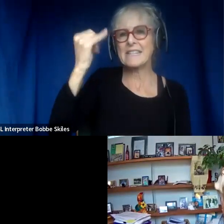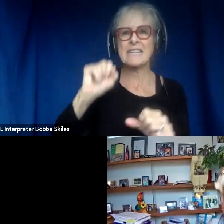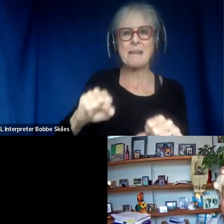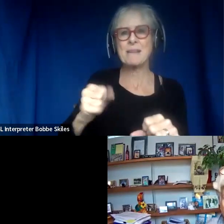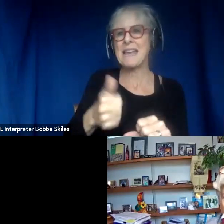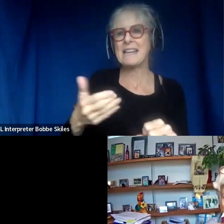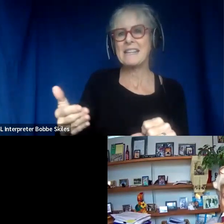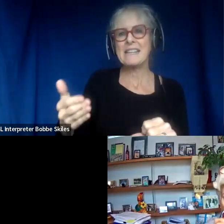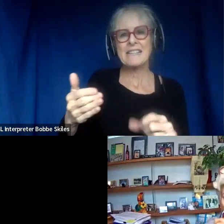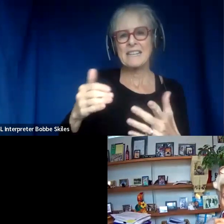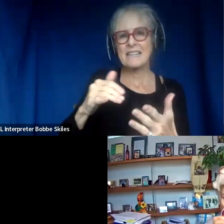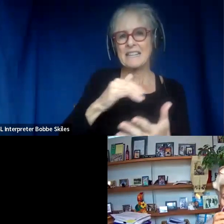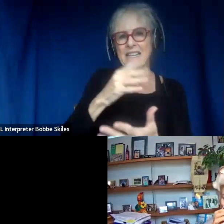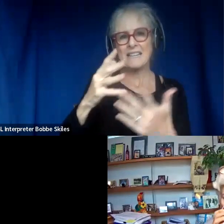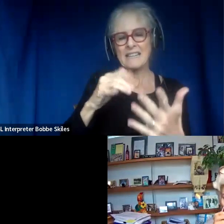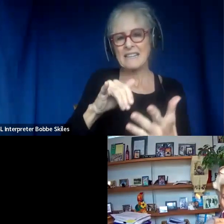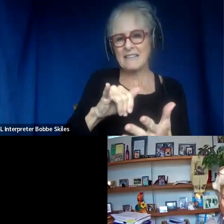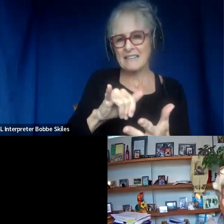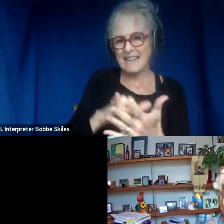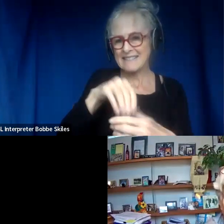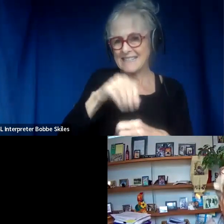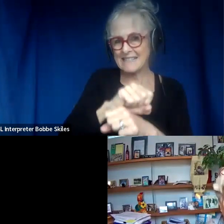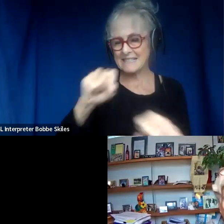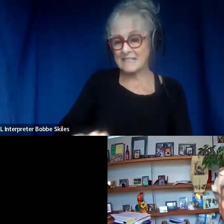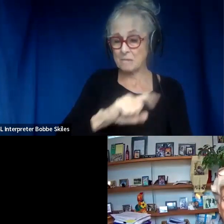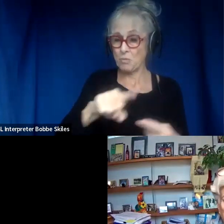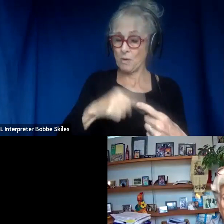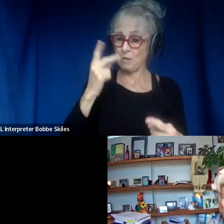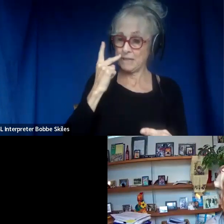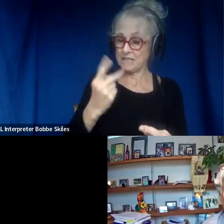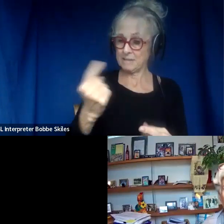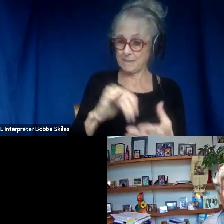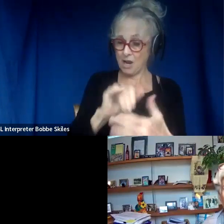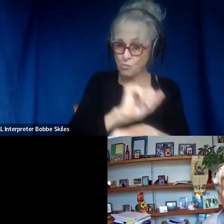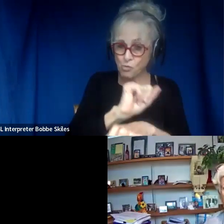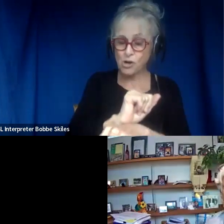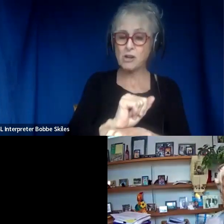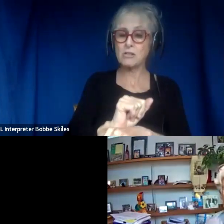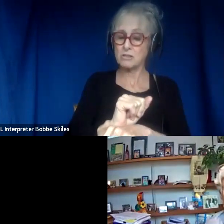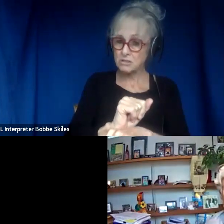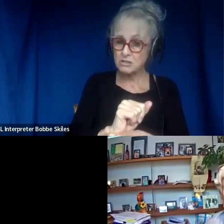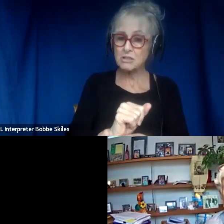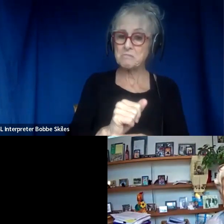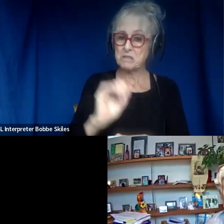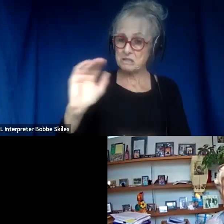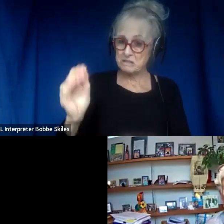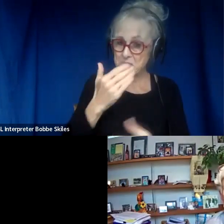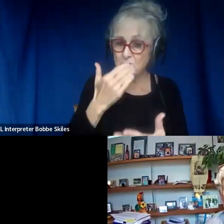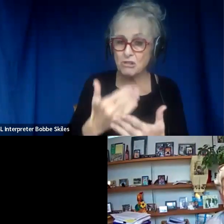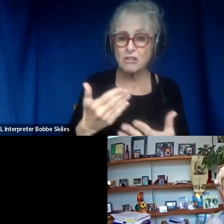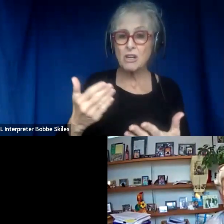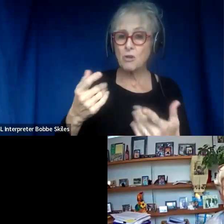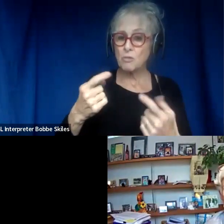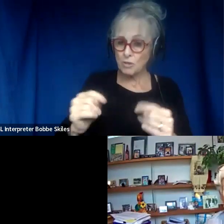to the system. And when we find something that works and we validate, we then promote it, amplify it, and try and see